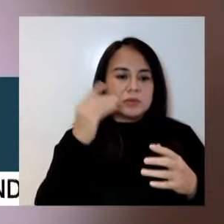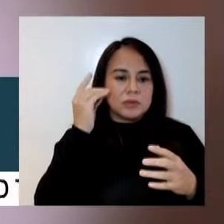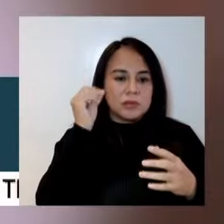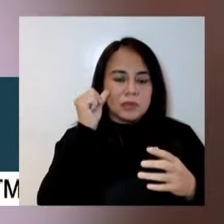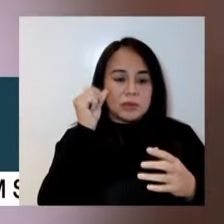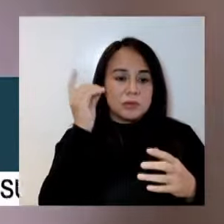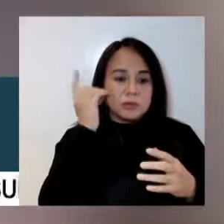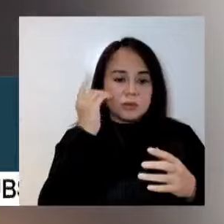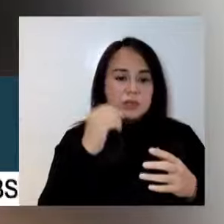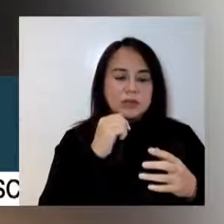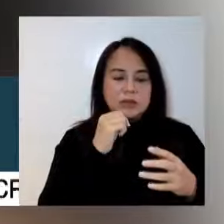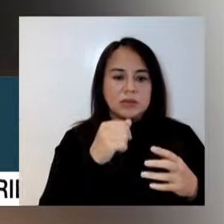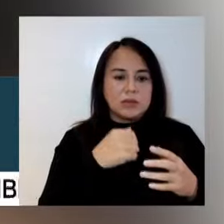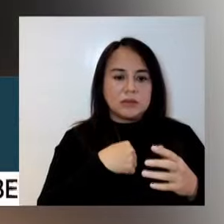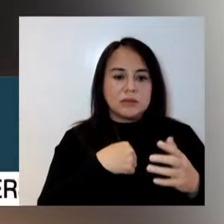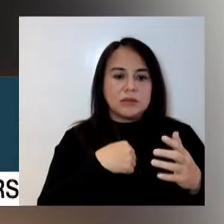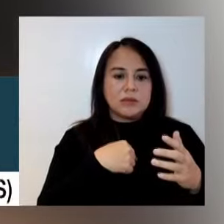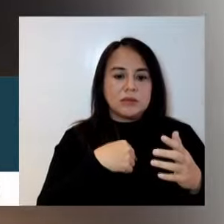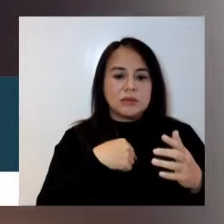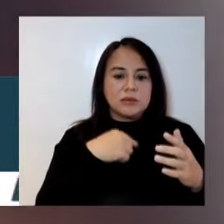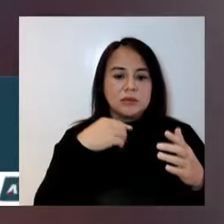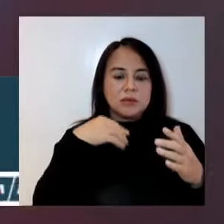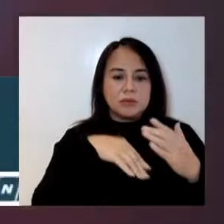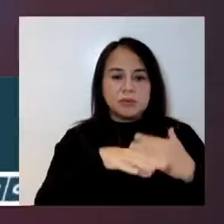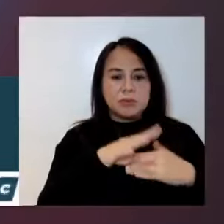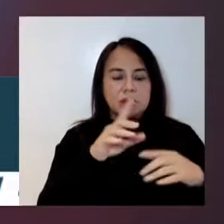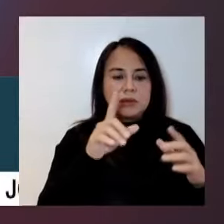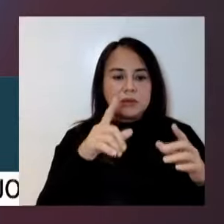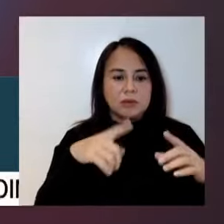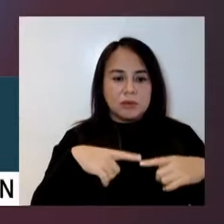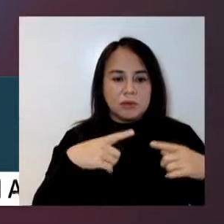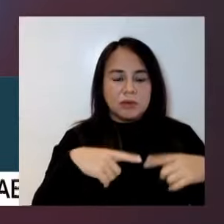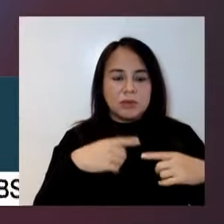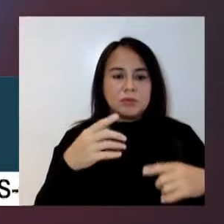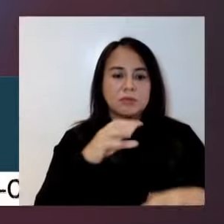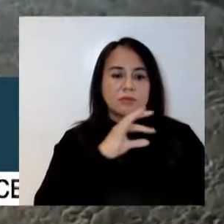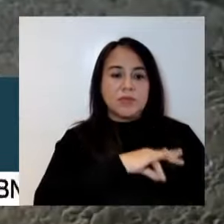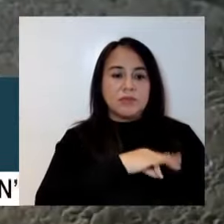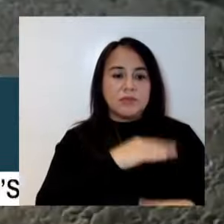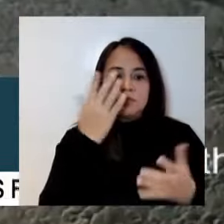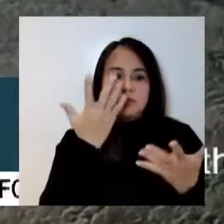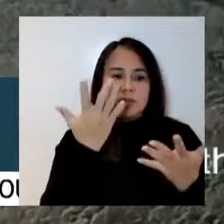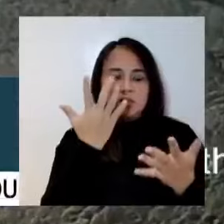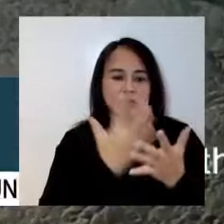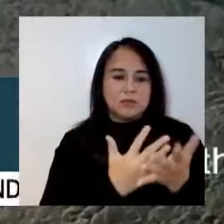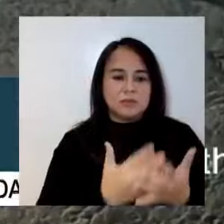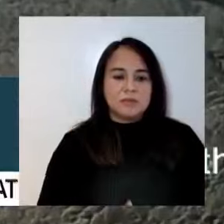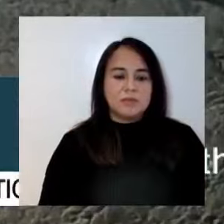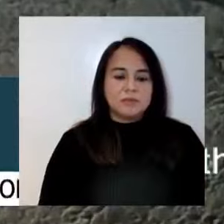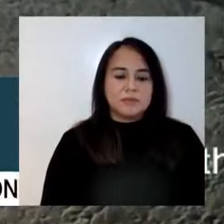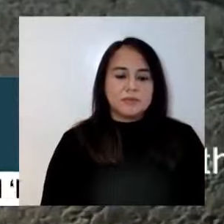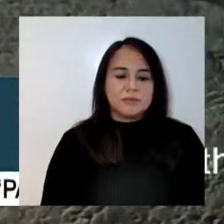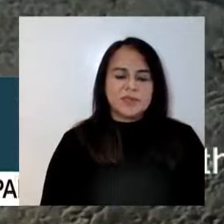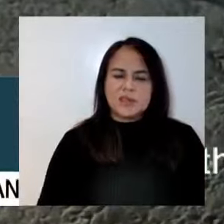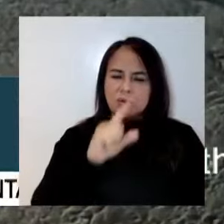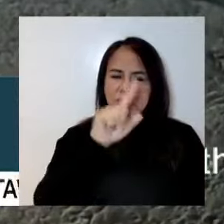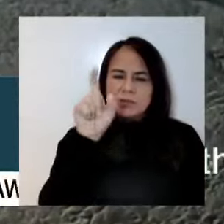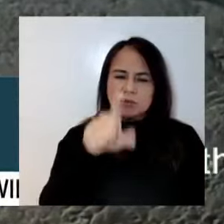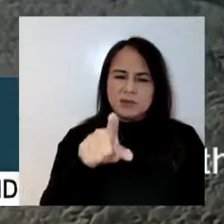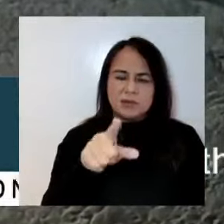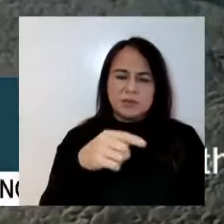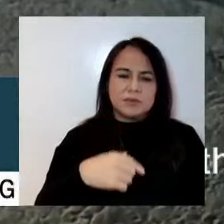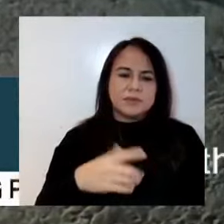restricted inside Camp Vicente Lim here in Laguna, and his benefits will be forfeited. Carmina. All right. Just a quick question, Jeff, before we let